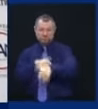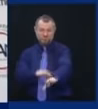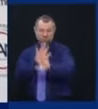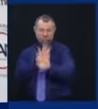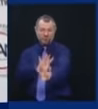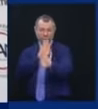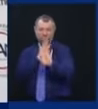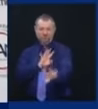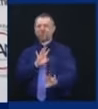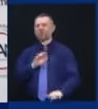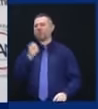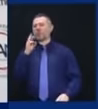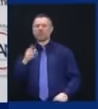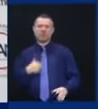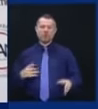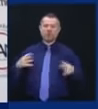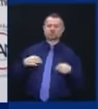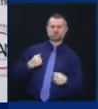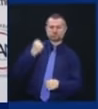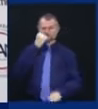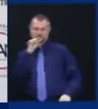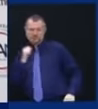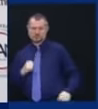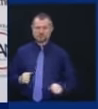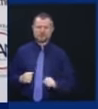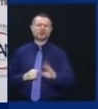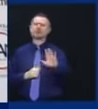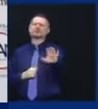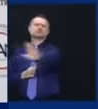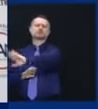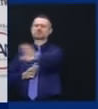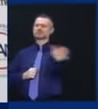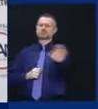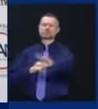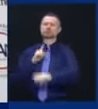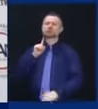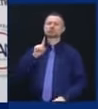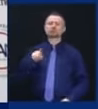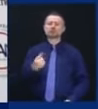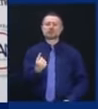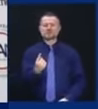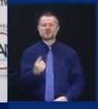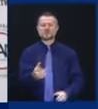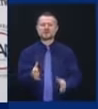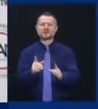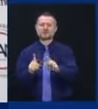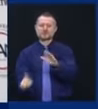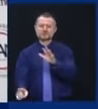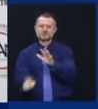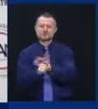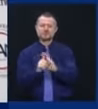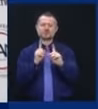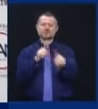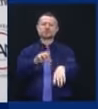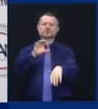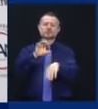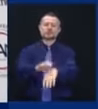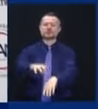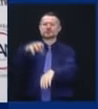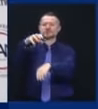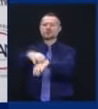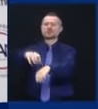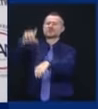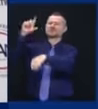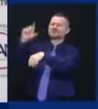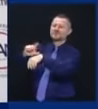jail for civil disobedience. All we're asking you to do is come to a house of faith and roll up your sleeves and